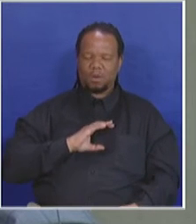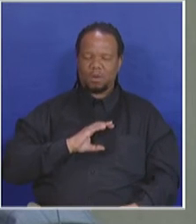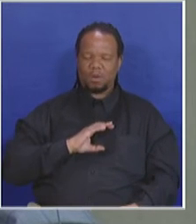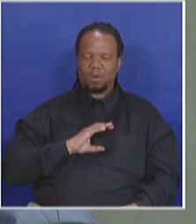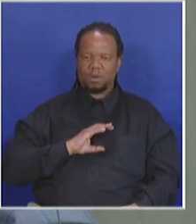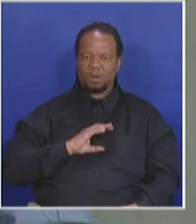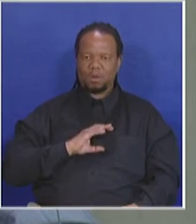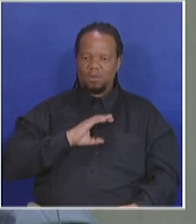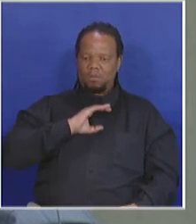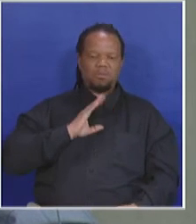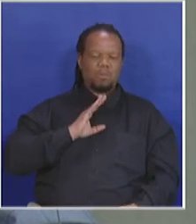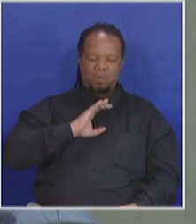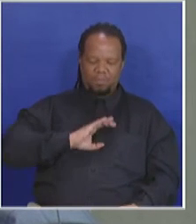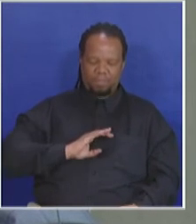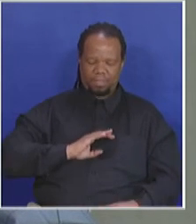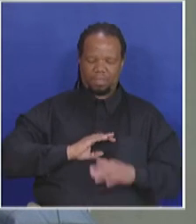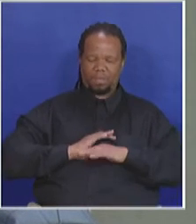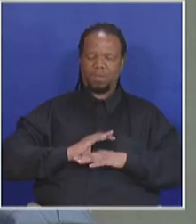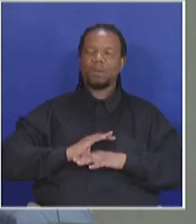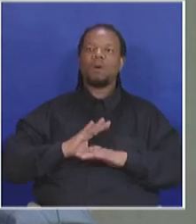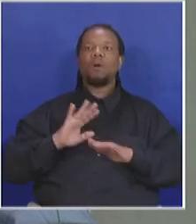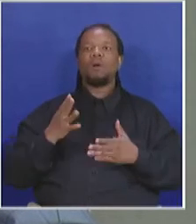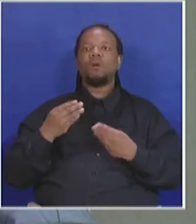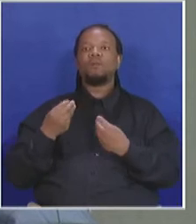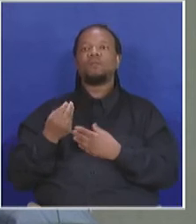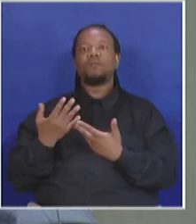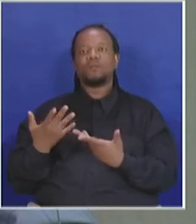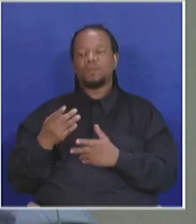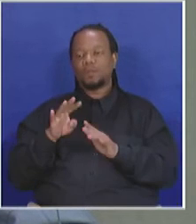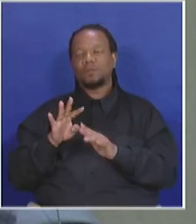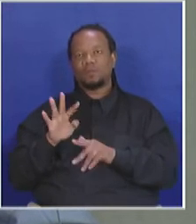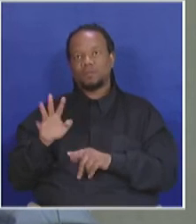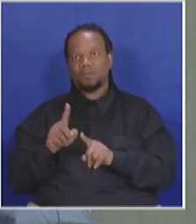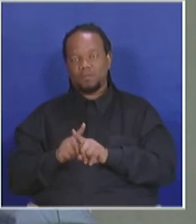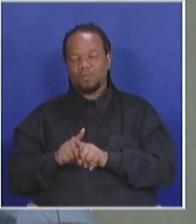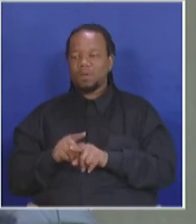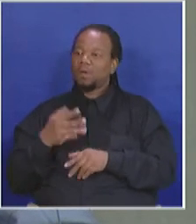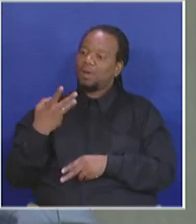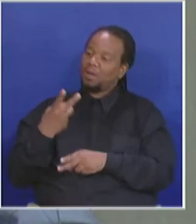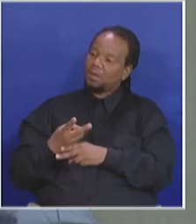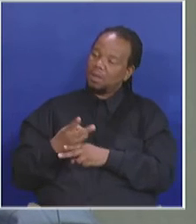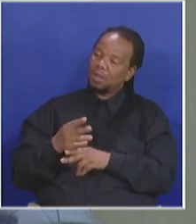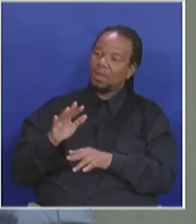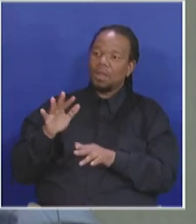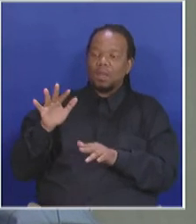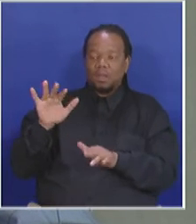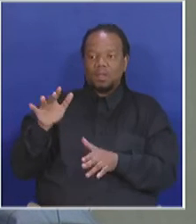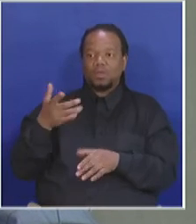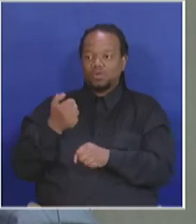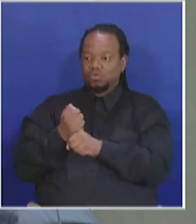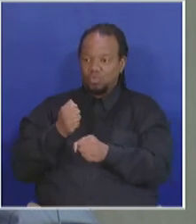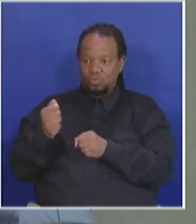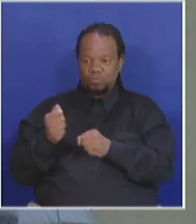democracy. And businesses offer our people jobs. And these jobs are, of course, dependent on